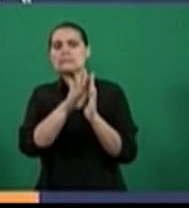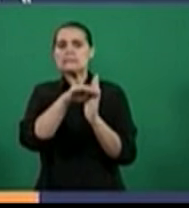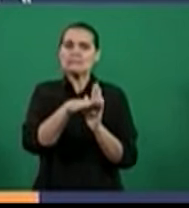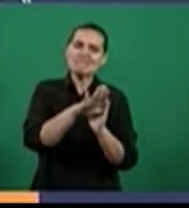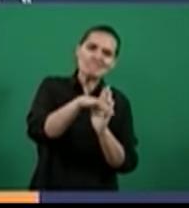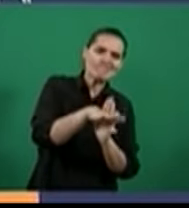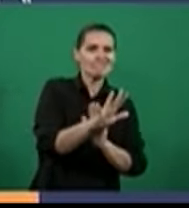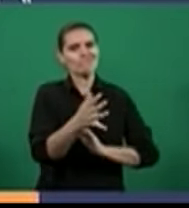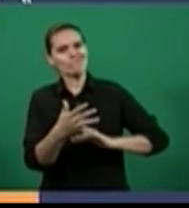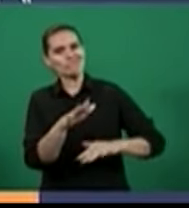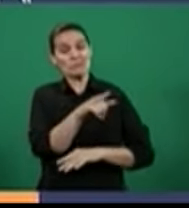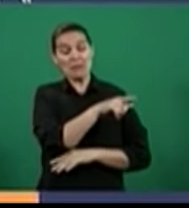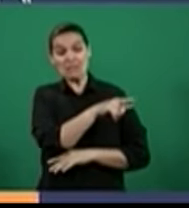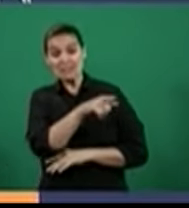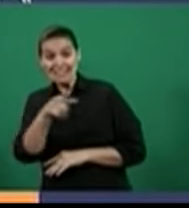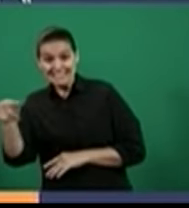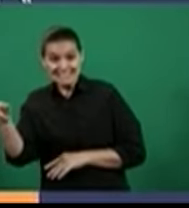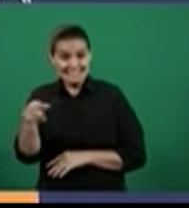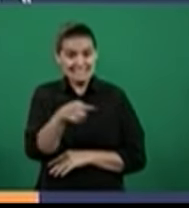as these